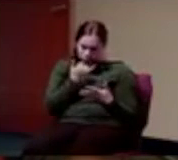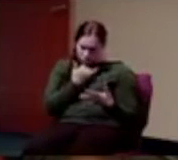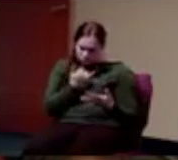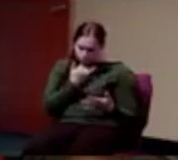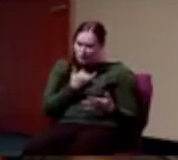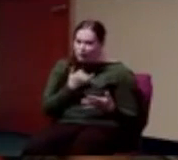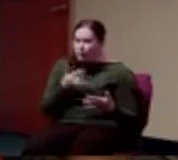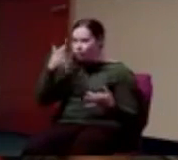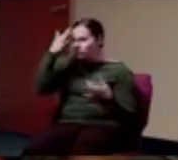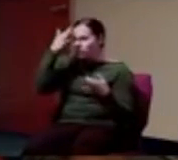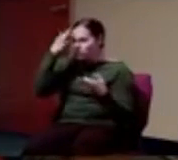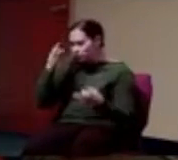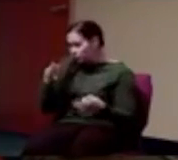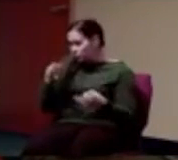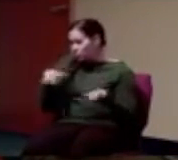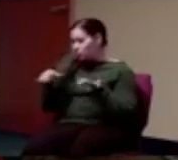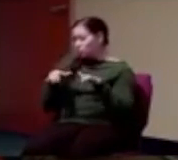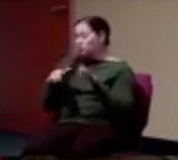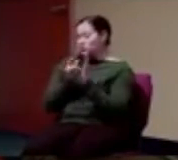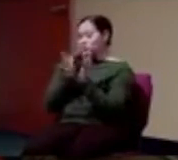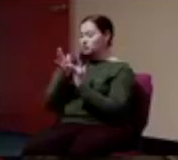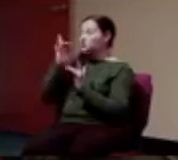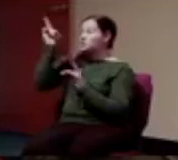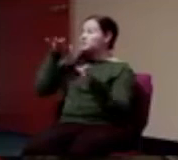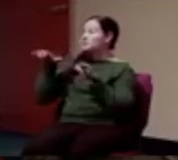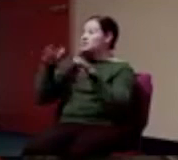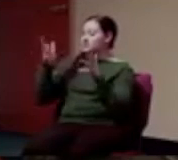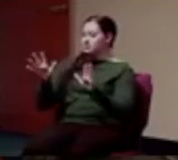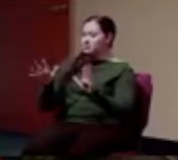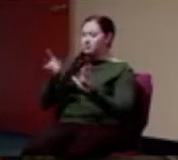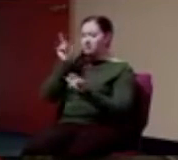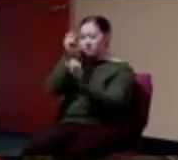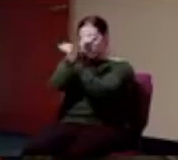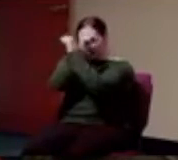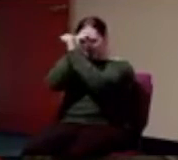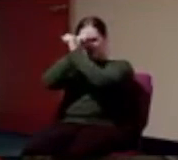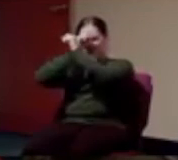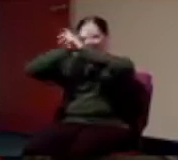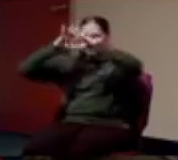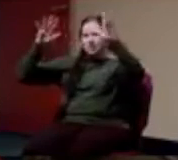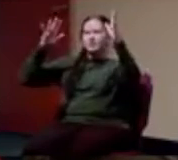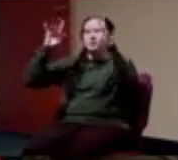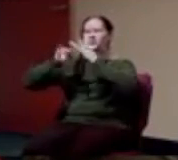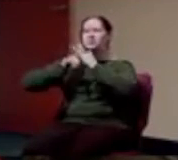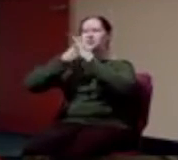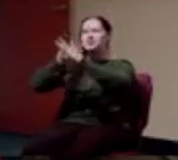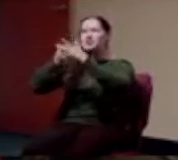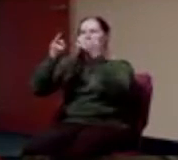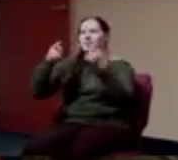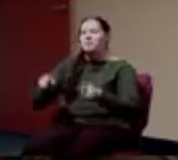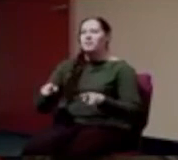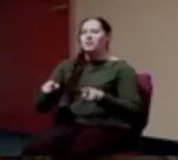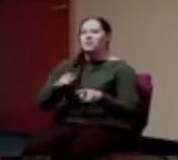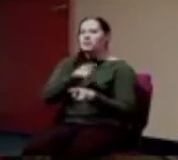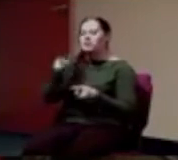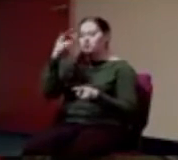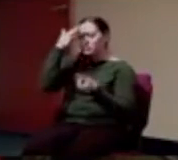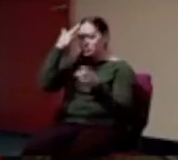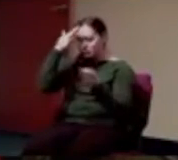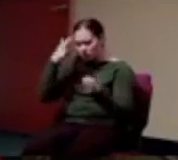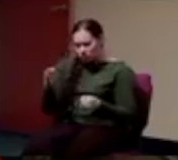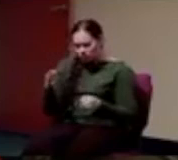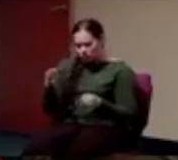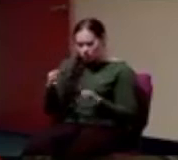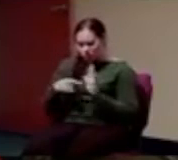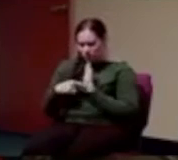do what Jesus did? Can you imagine what would start to happen? Because when you choose to show his